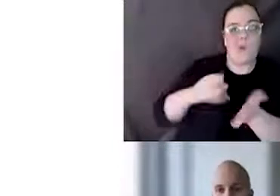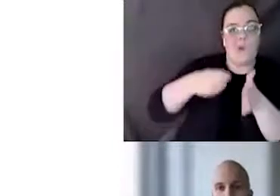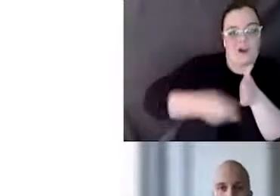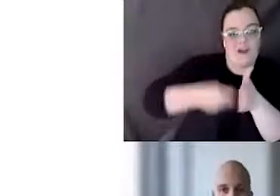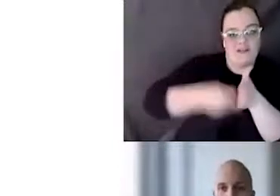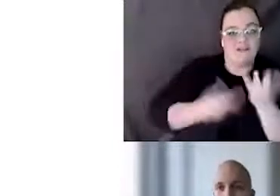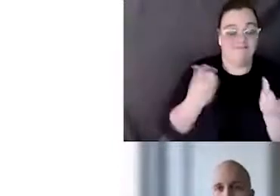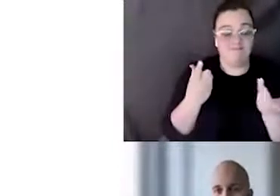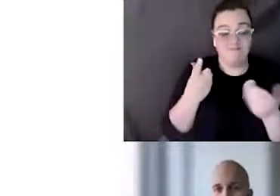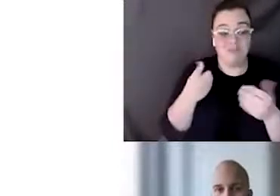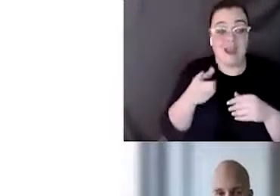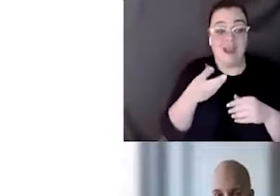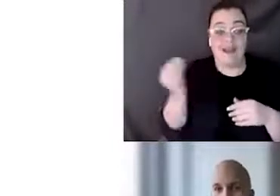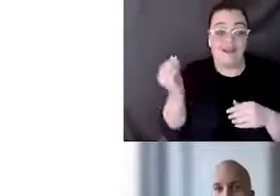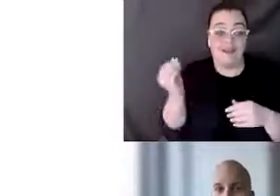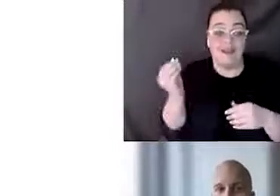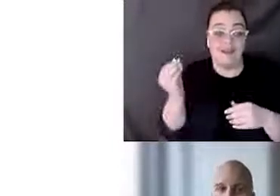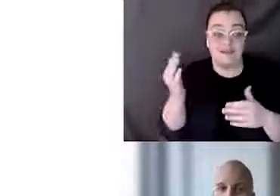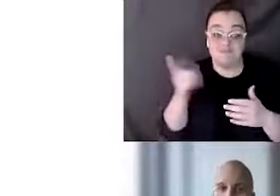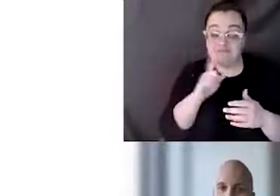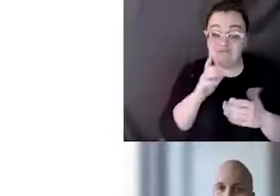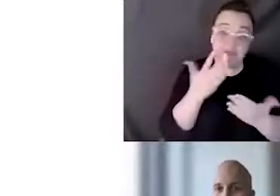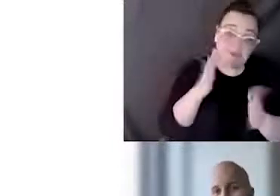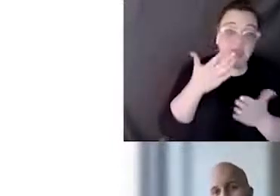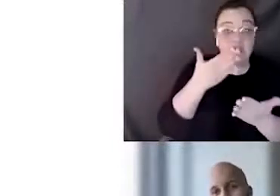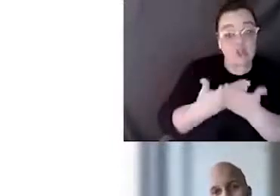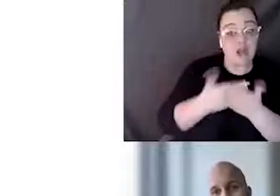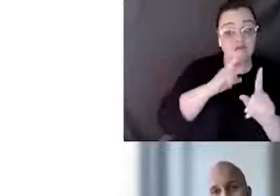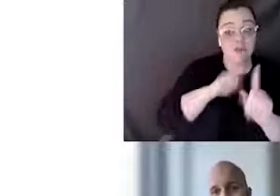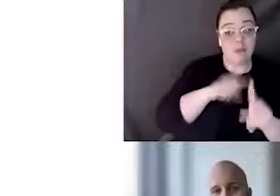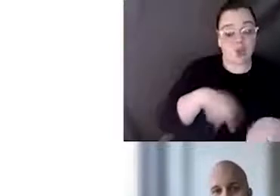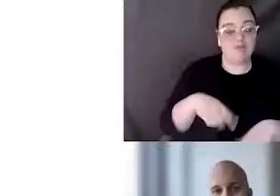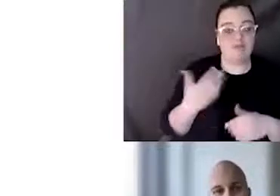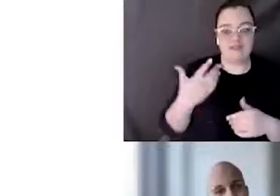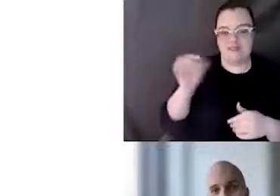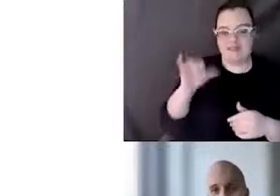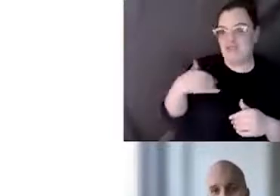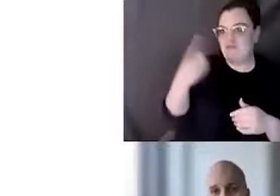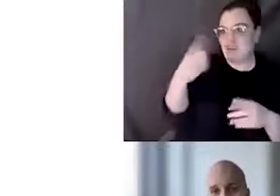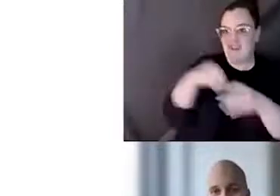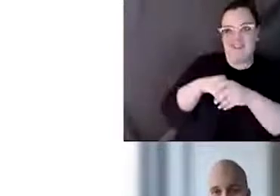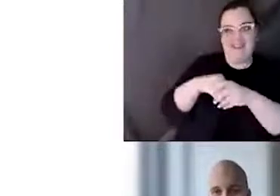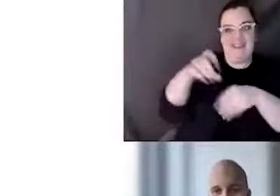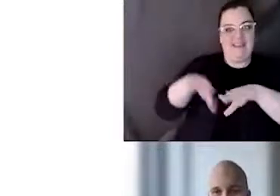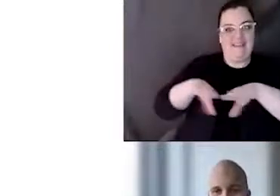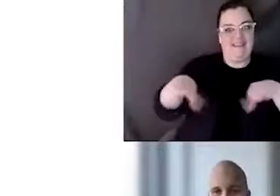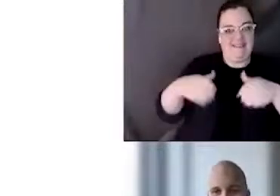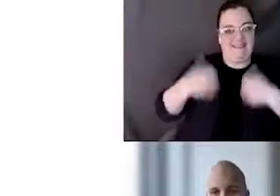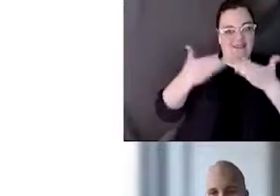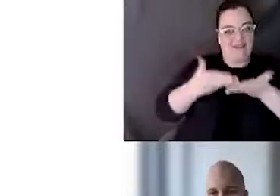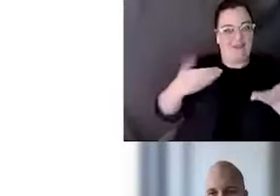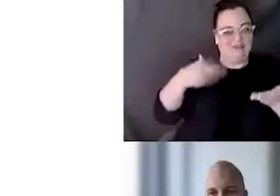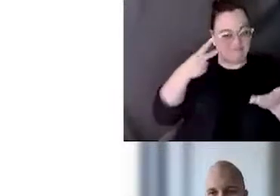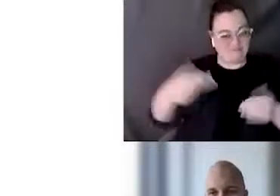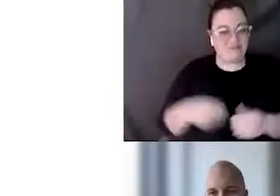they do decent recording of earthquakes. So I have that one just to watch exactly these cases. And I put